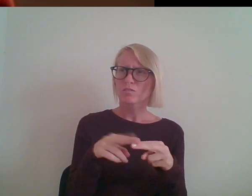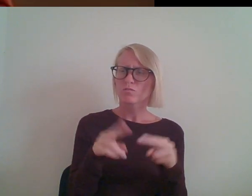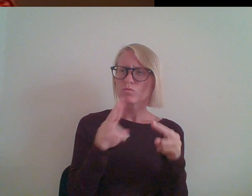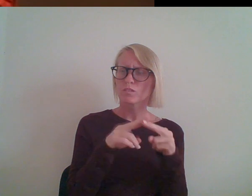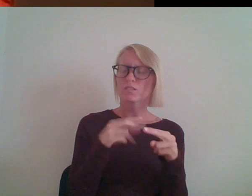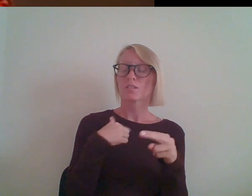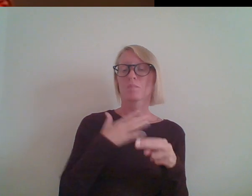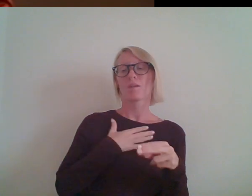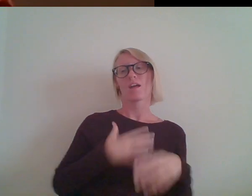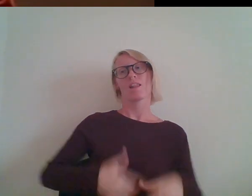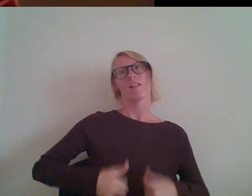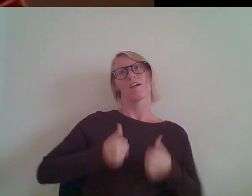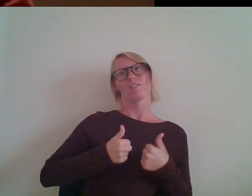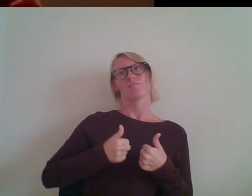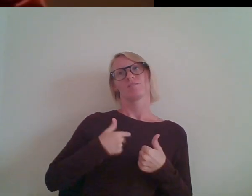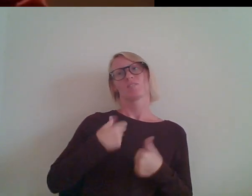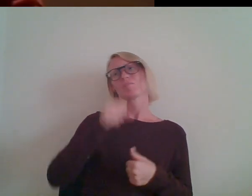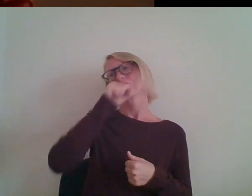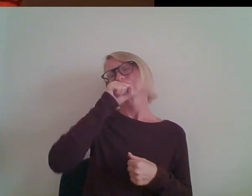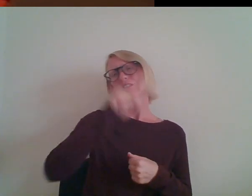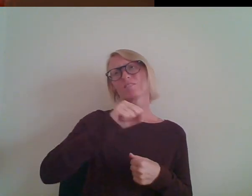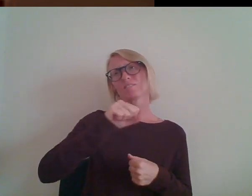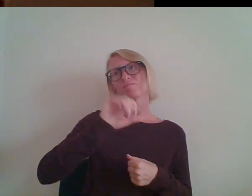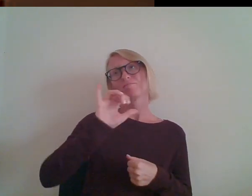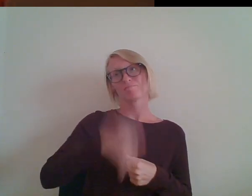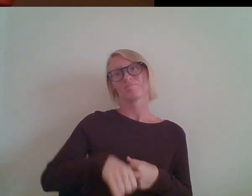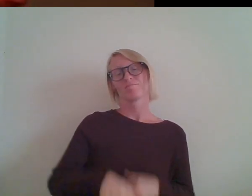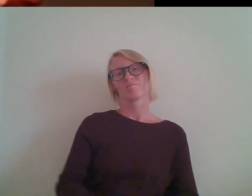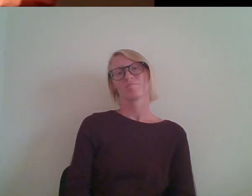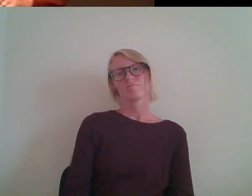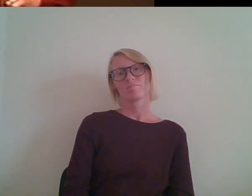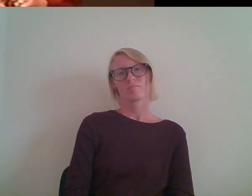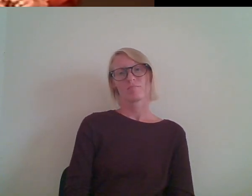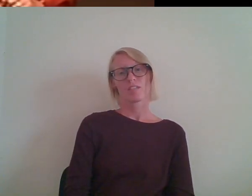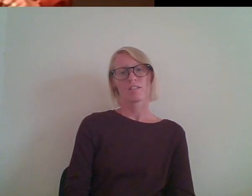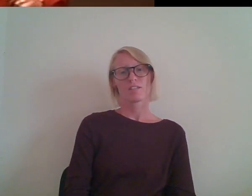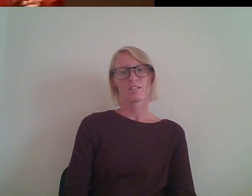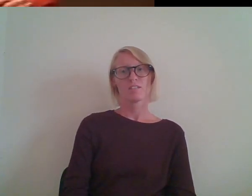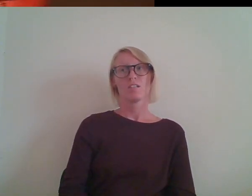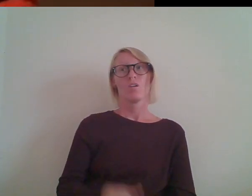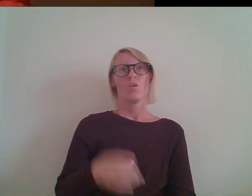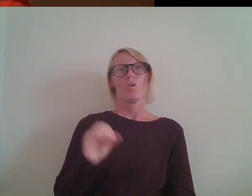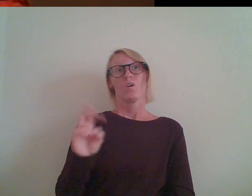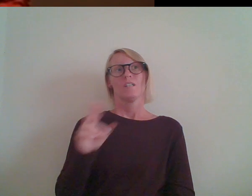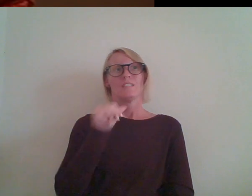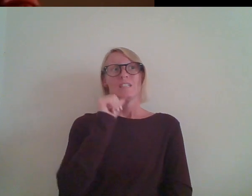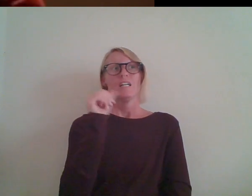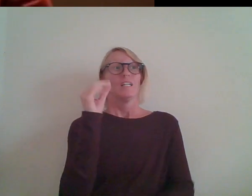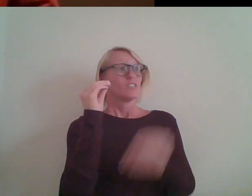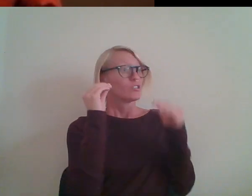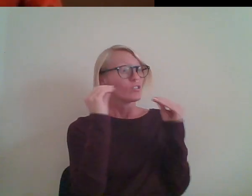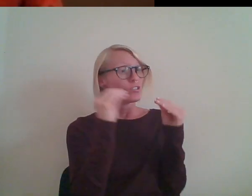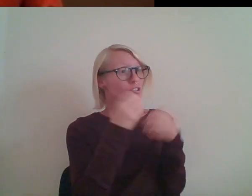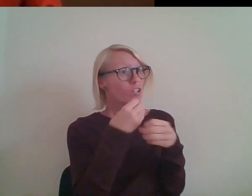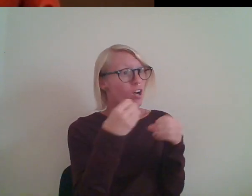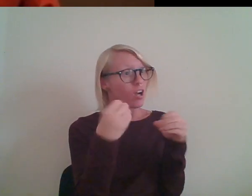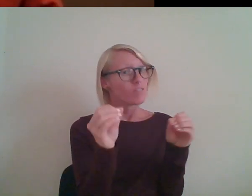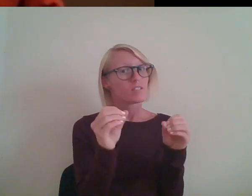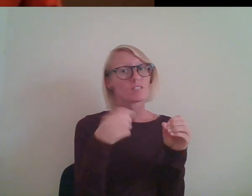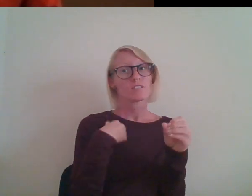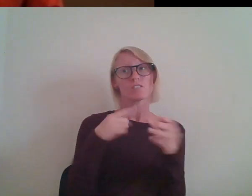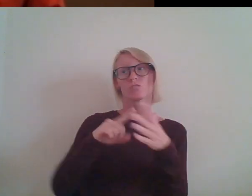it. That's a legitimate thing. Or if you don't want to go to the instructor's office, most of us start up a class. Any